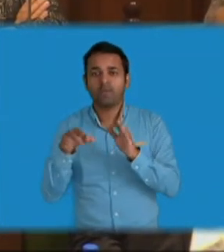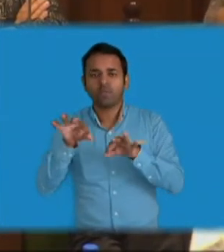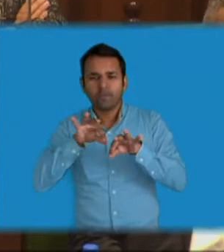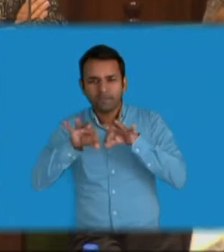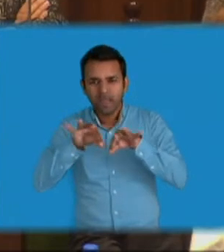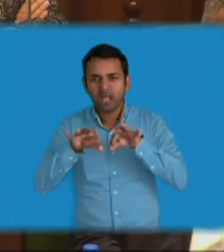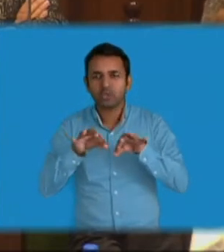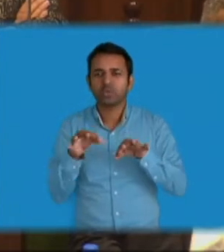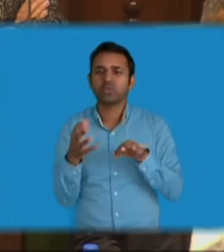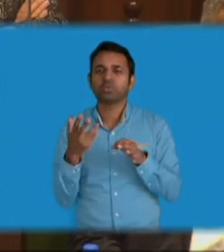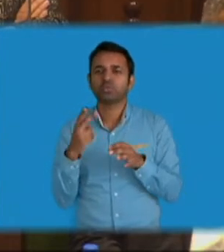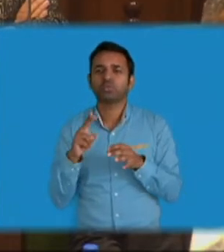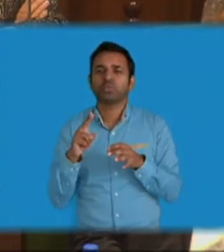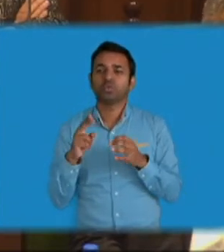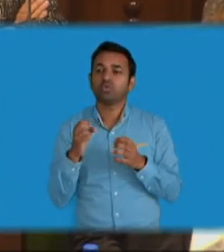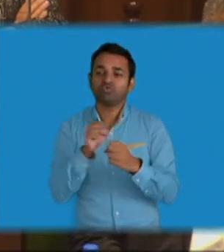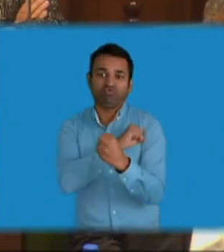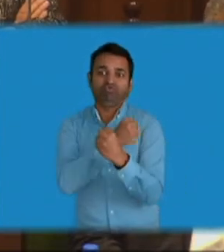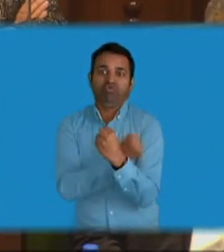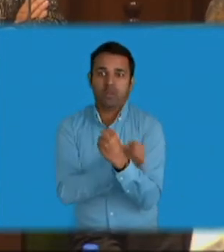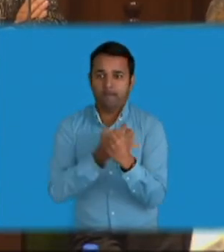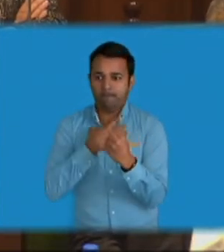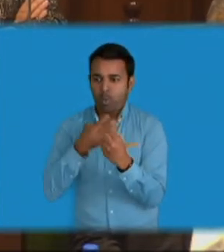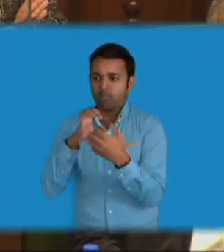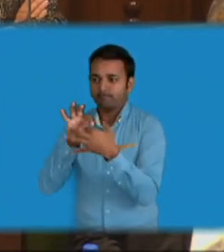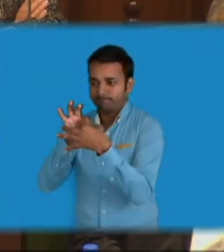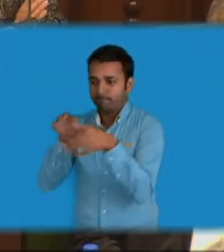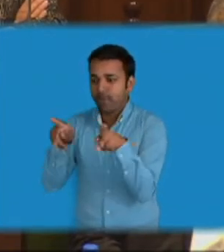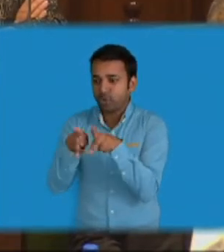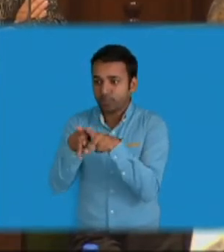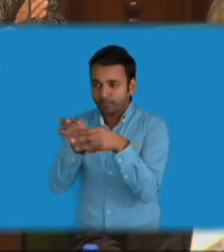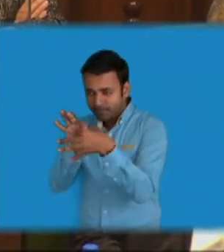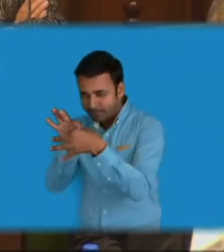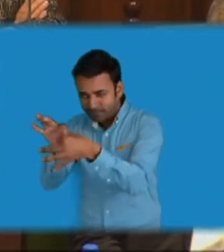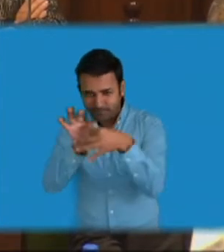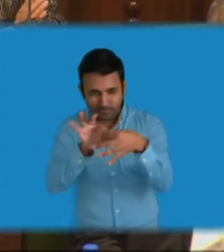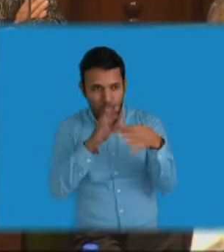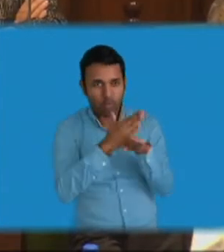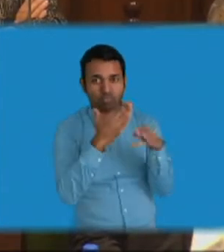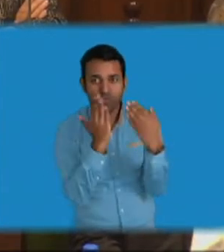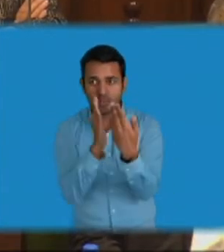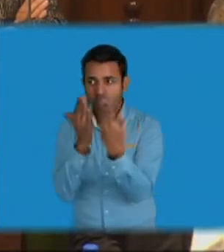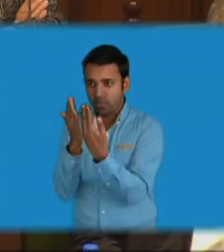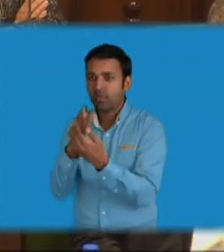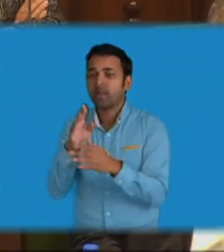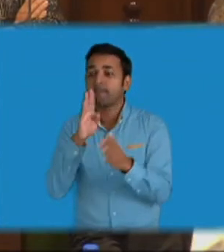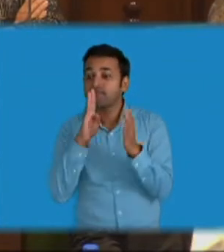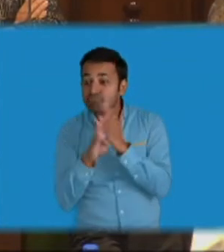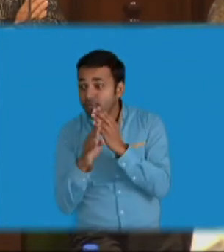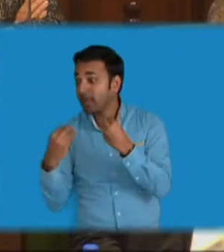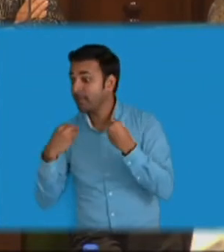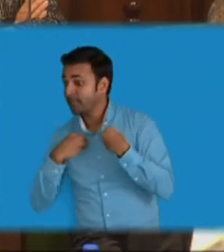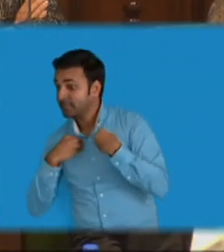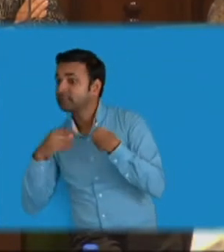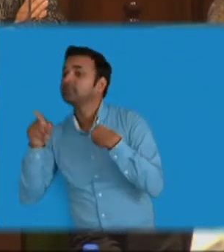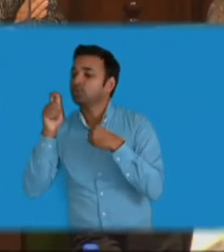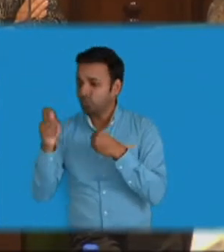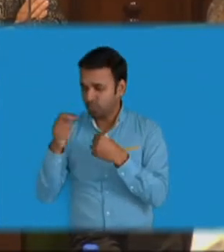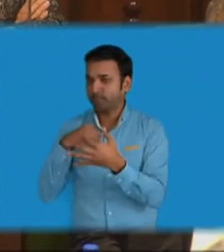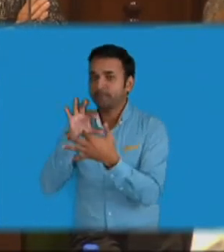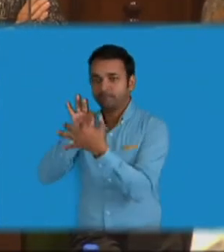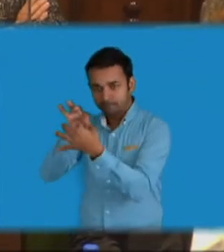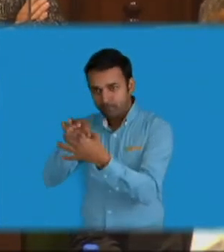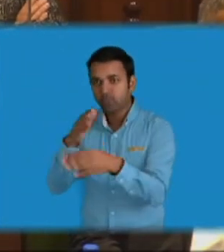not only with communities, but more so with the private sector, especially for those that are already investing in forest sector